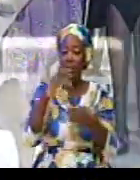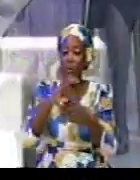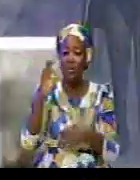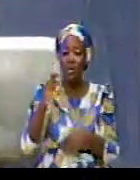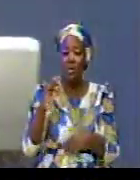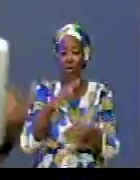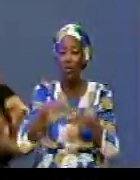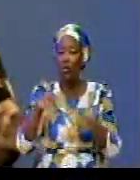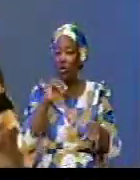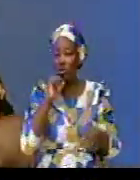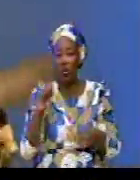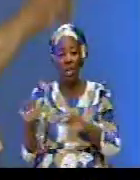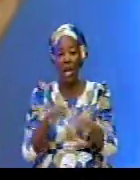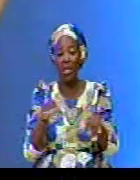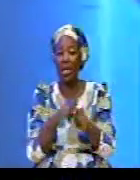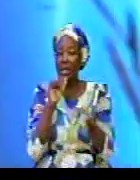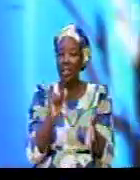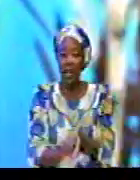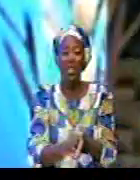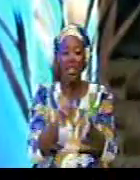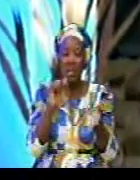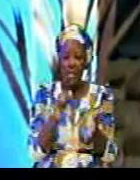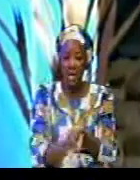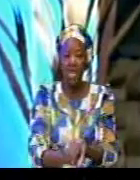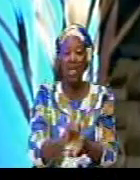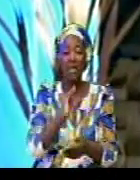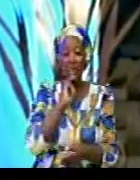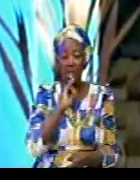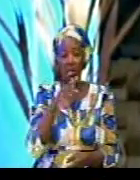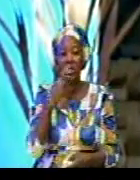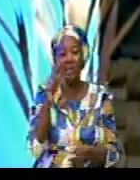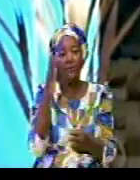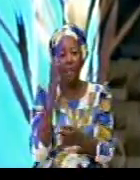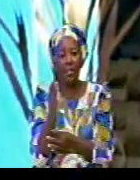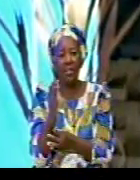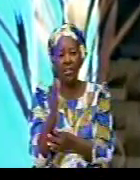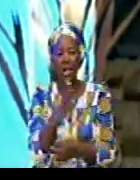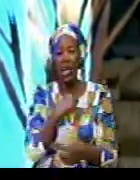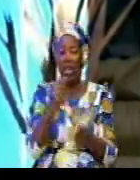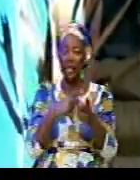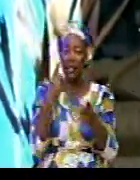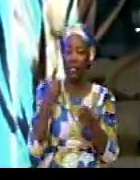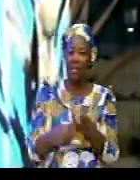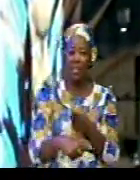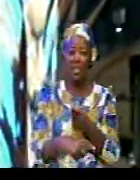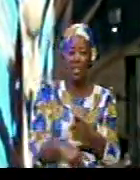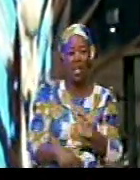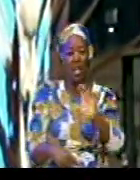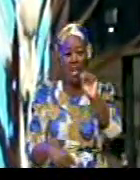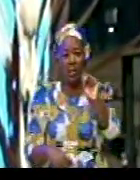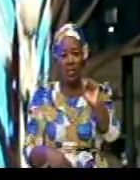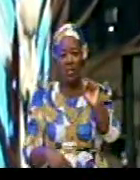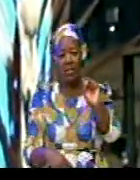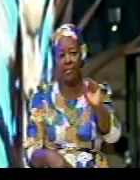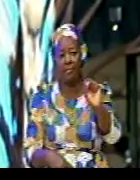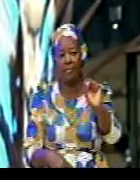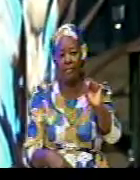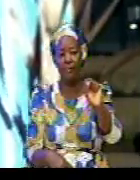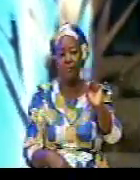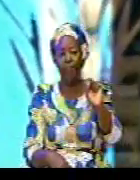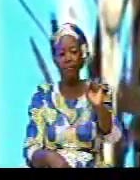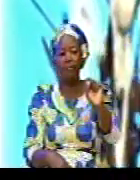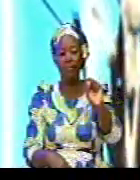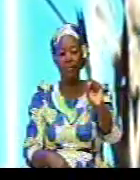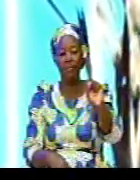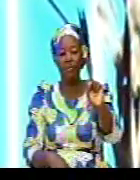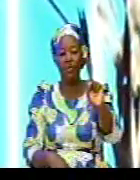the flesh. That's the flesh. The spirit doesn't act like that. That is the flesh.